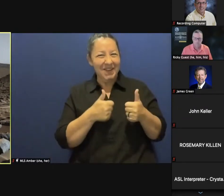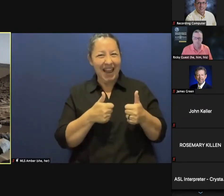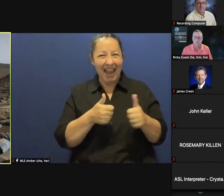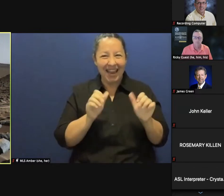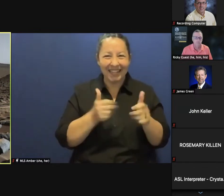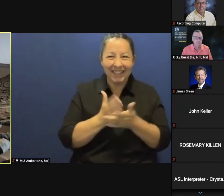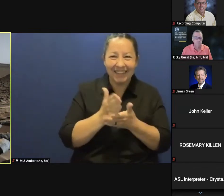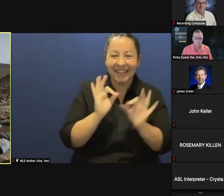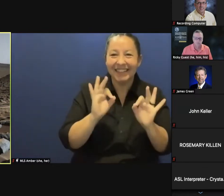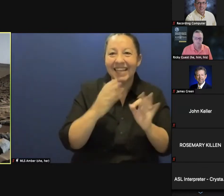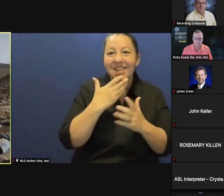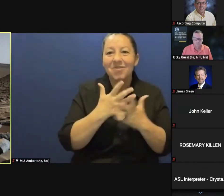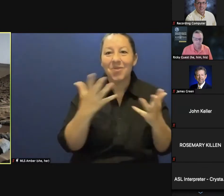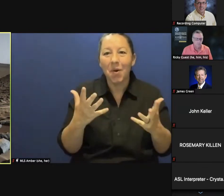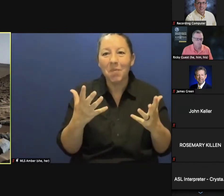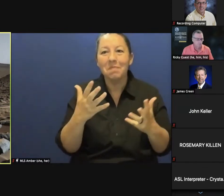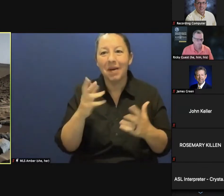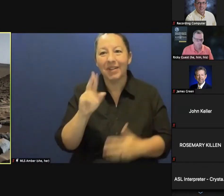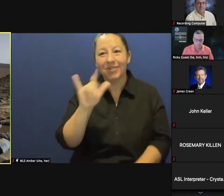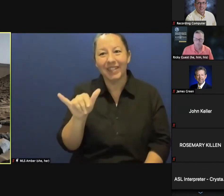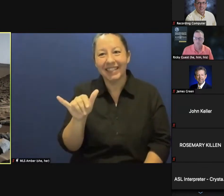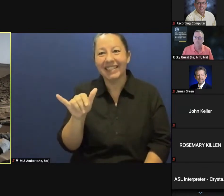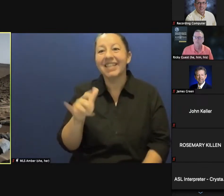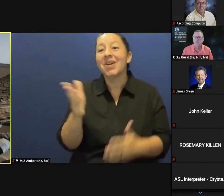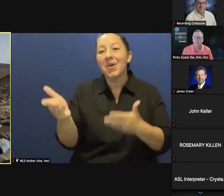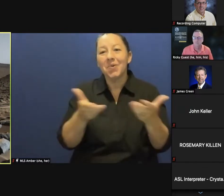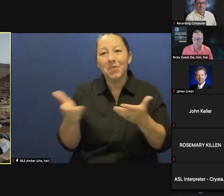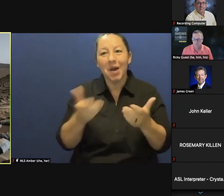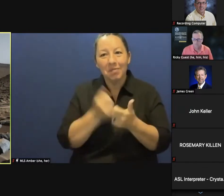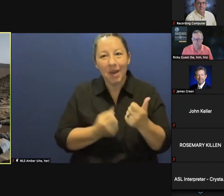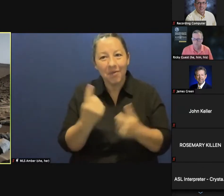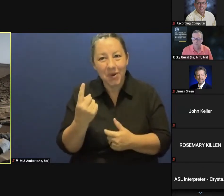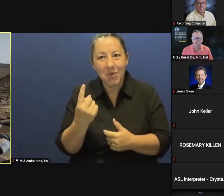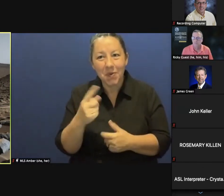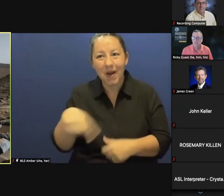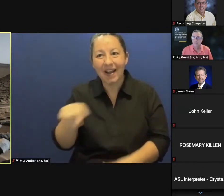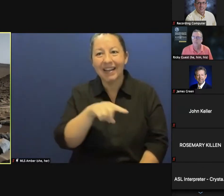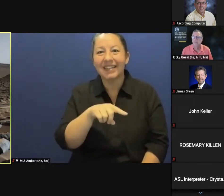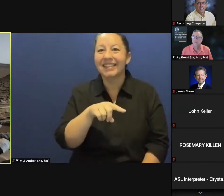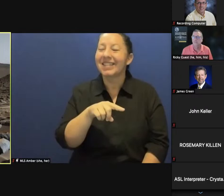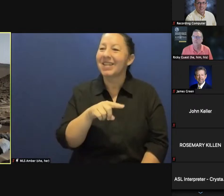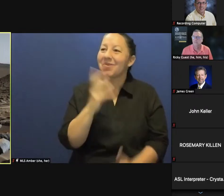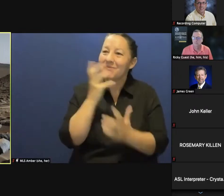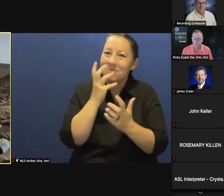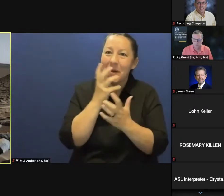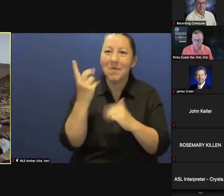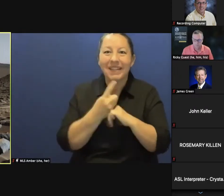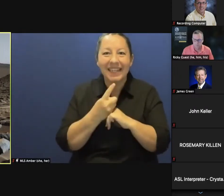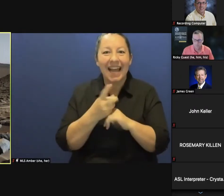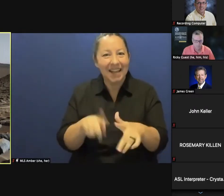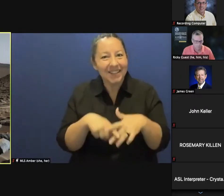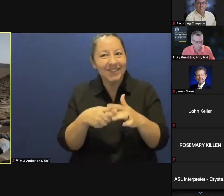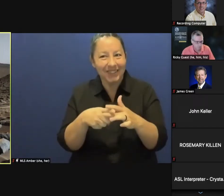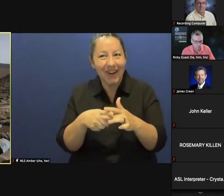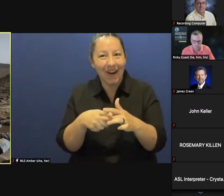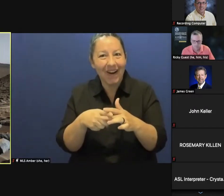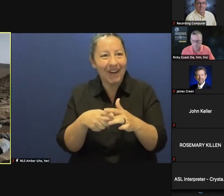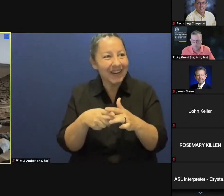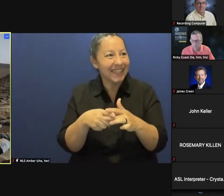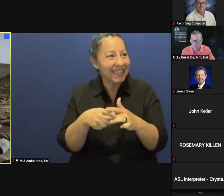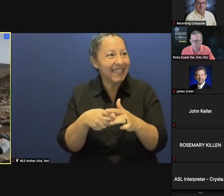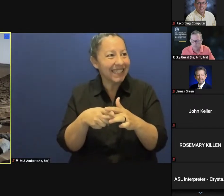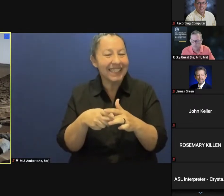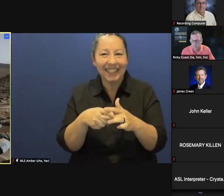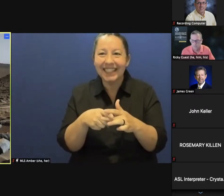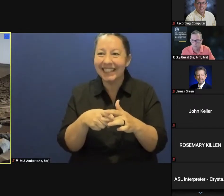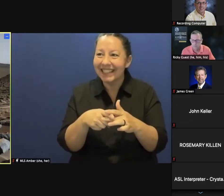thank you so much, Ricky. Welcome to everyone. What a day it's starting out to be. I can't